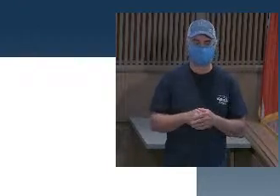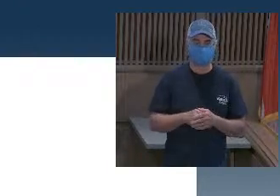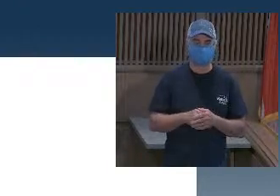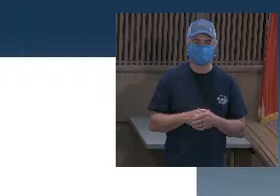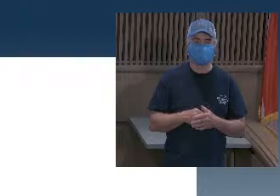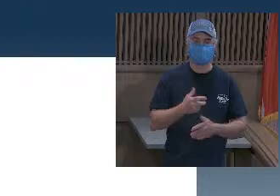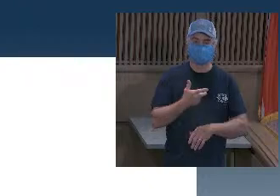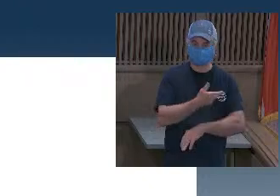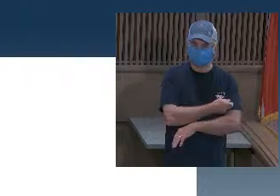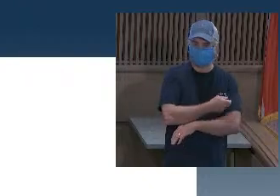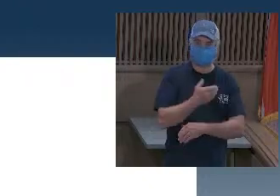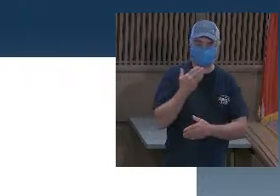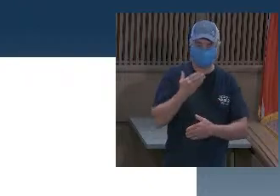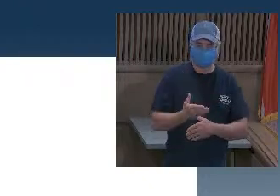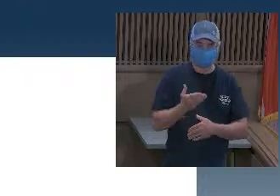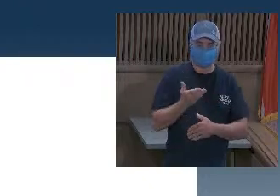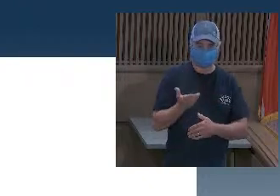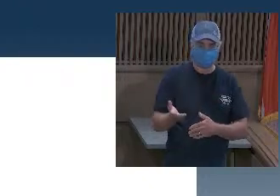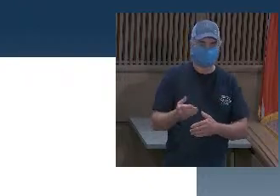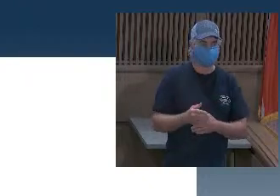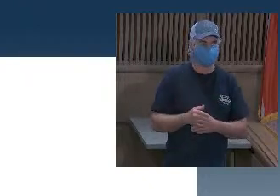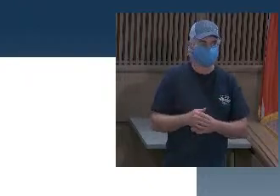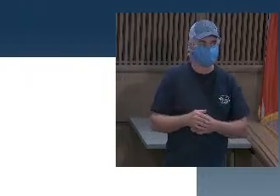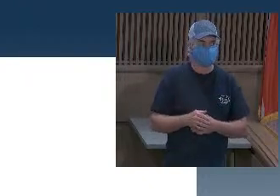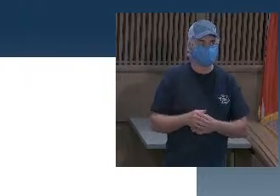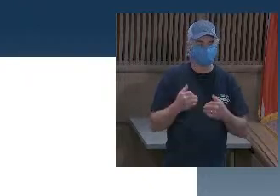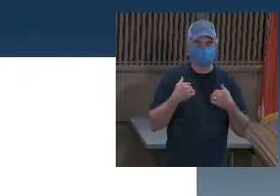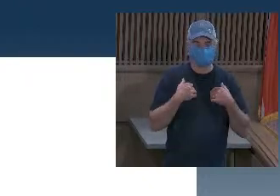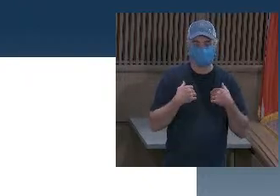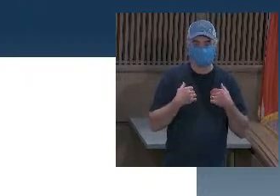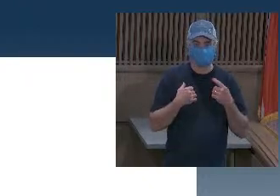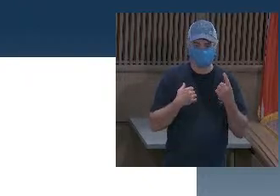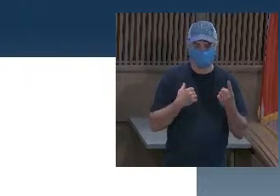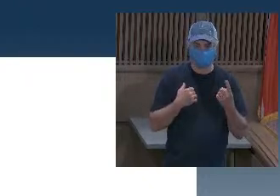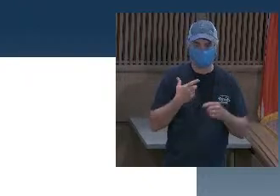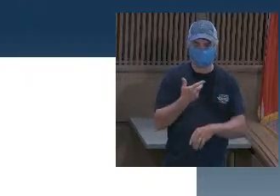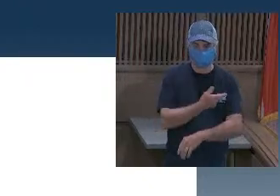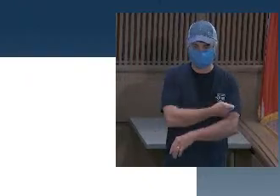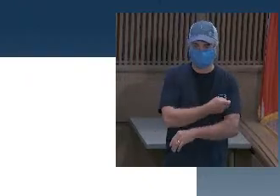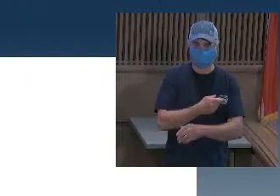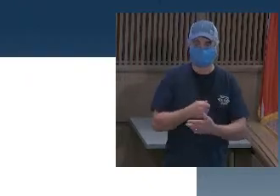COVID vaccine is a good thing to do, and they've had at least one vaccination.